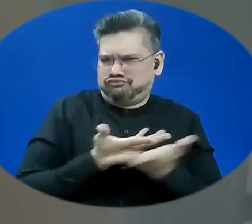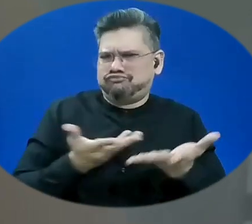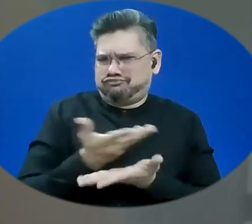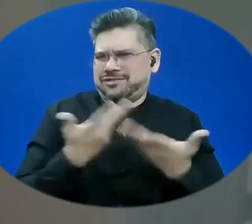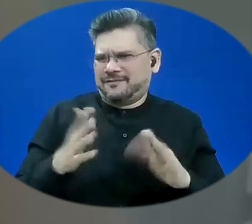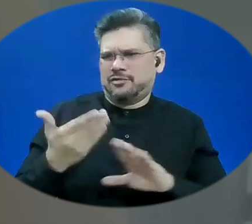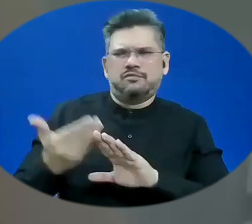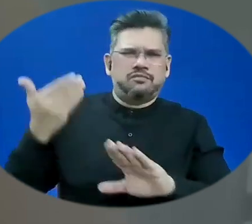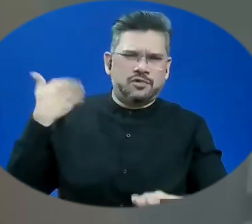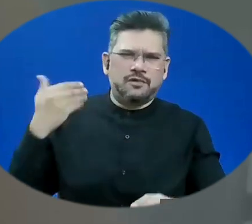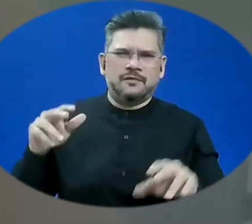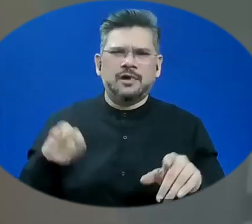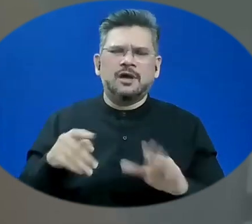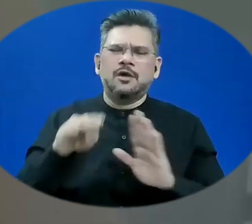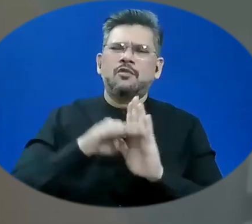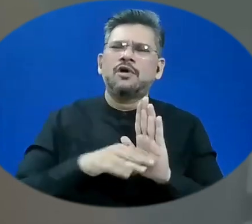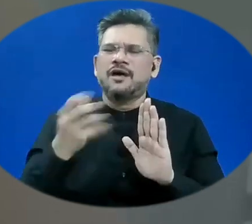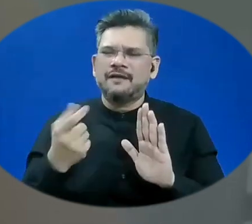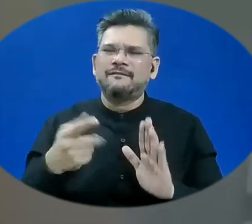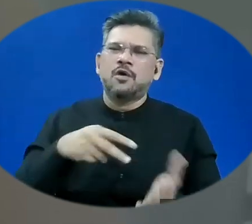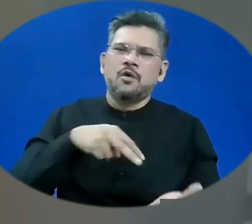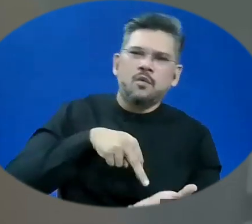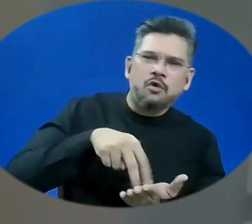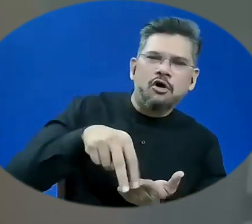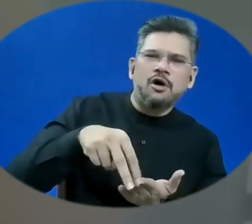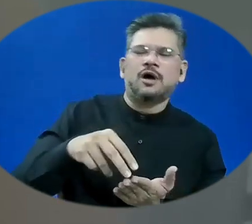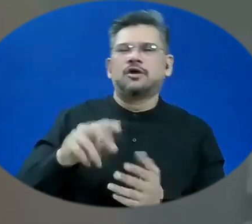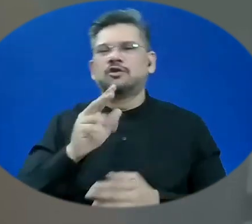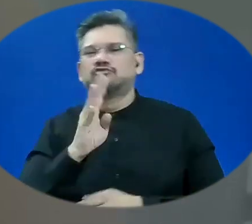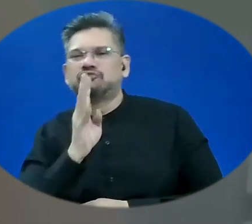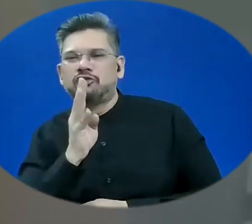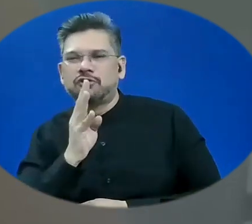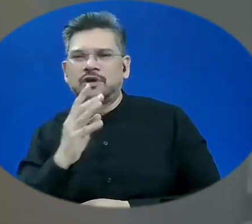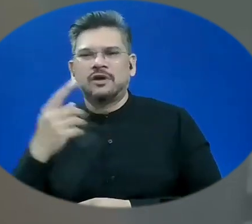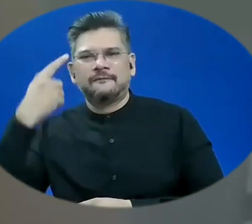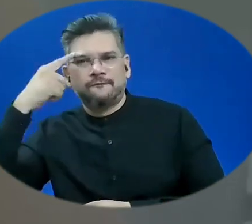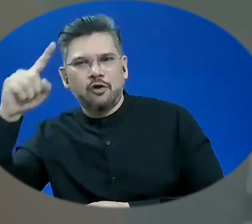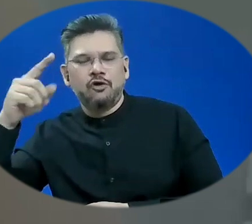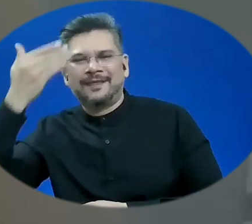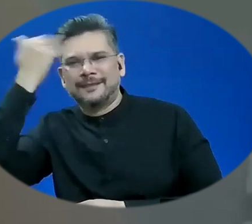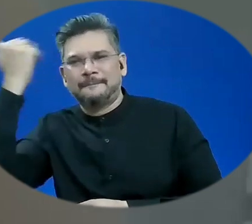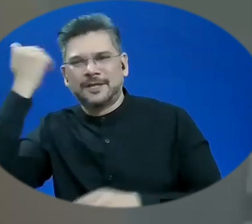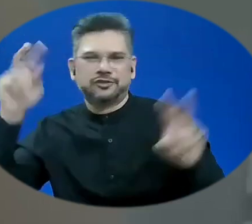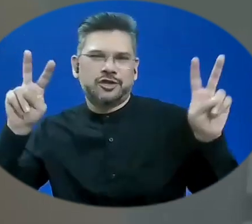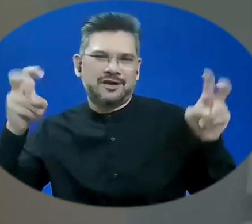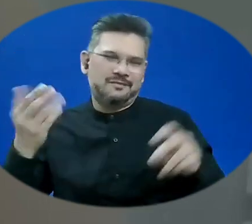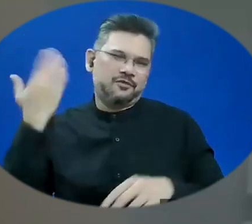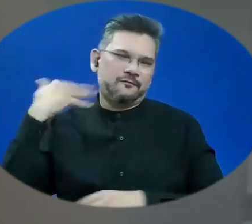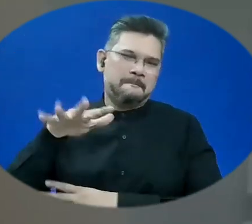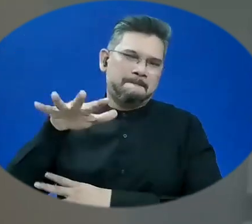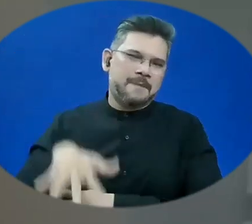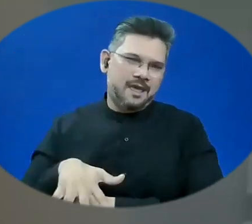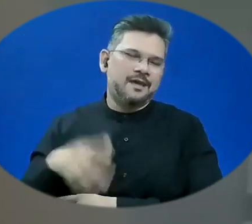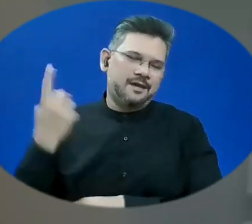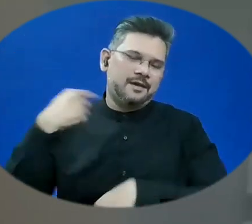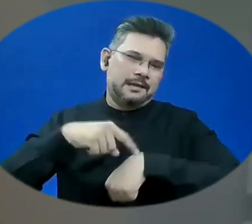which is called Walking the Talk for Dementia, which I joined in May this year. That gave me an opportunity to actually walk for